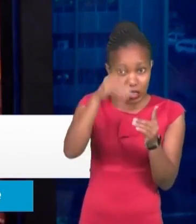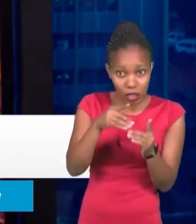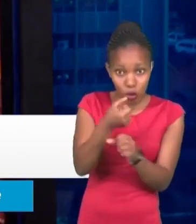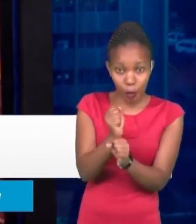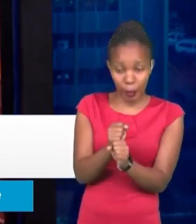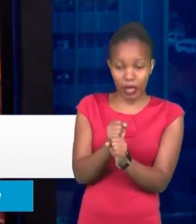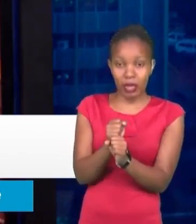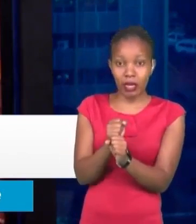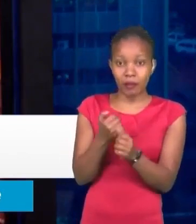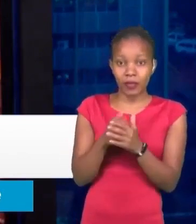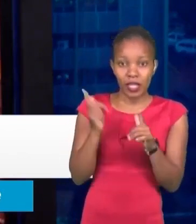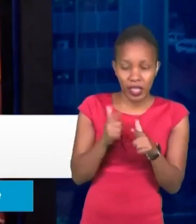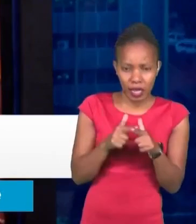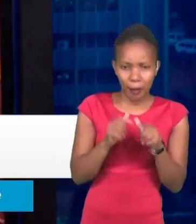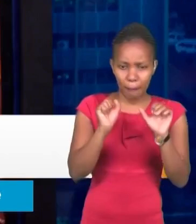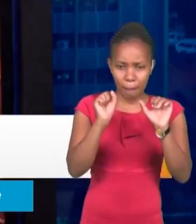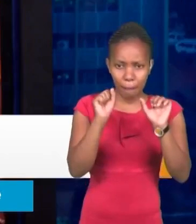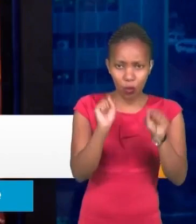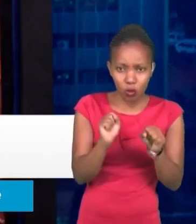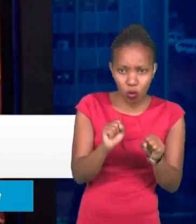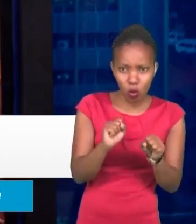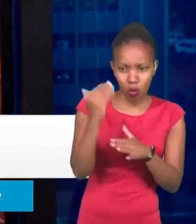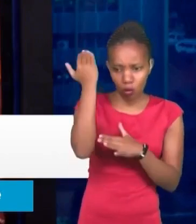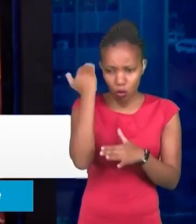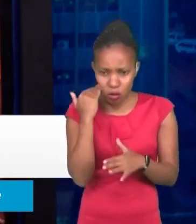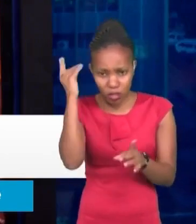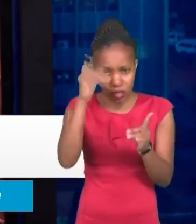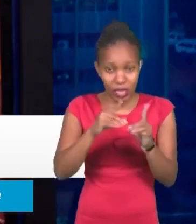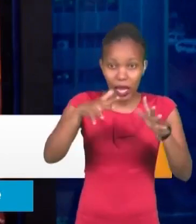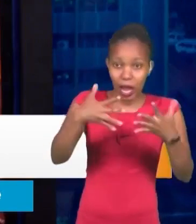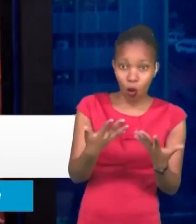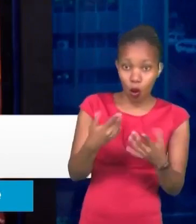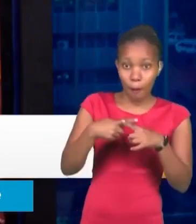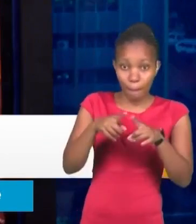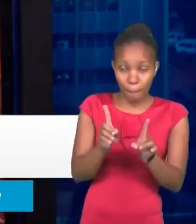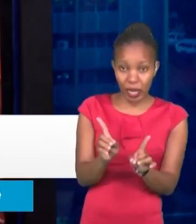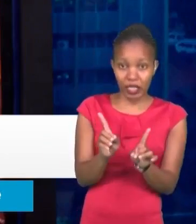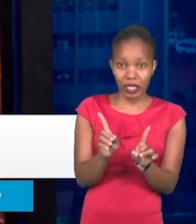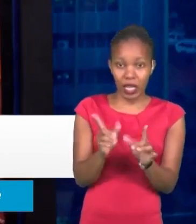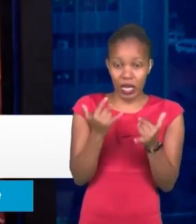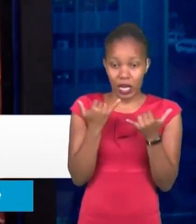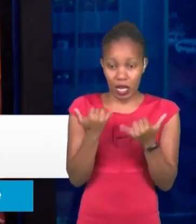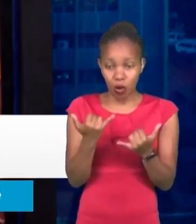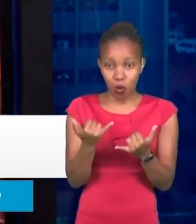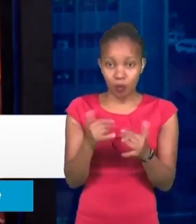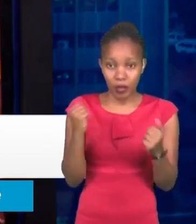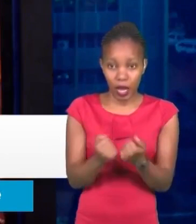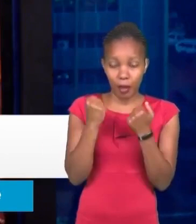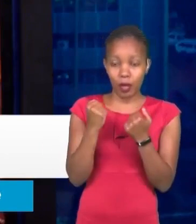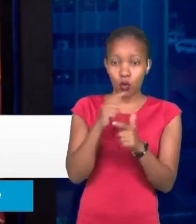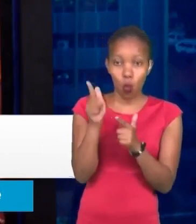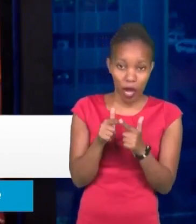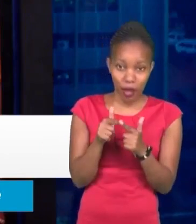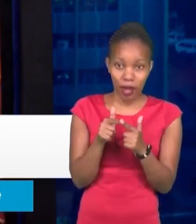facts of a particular case, you can determine this is how the court is going to decide. But legal realism comes in where certain facts that are